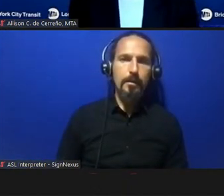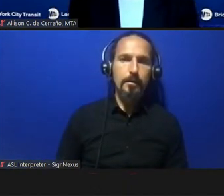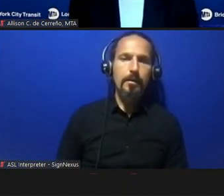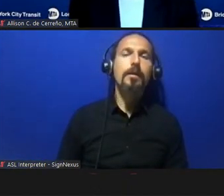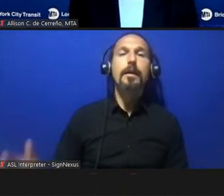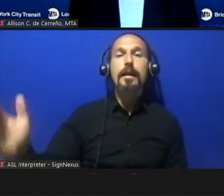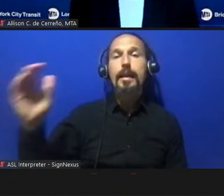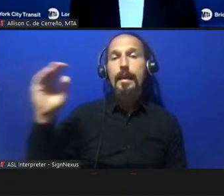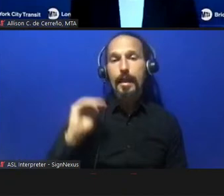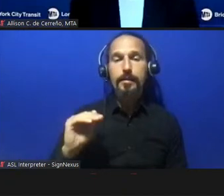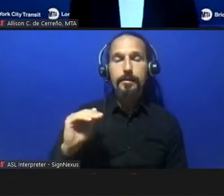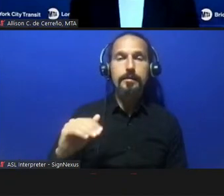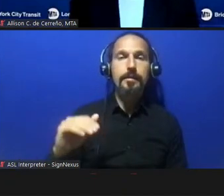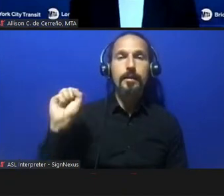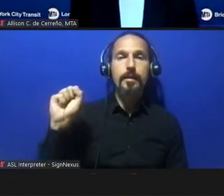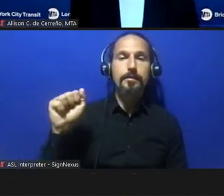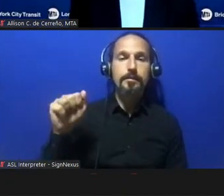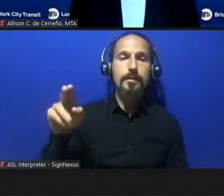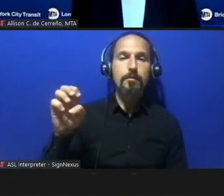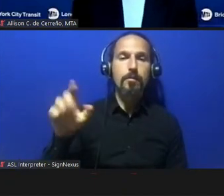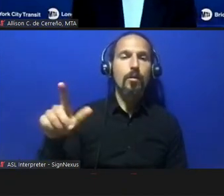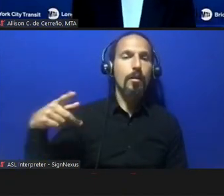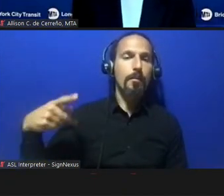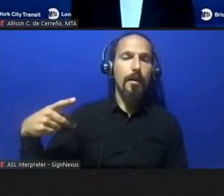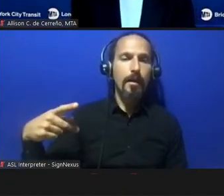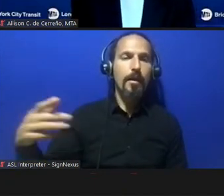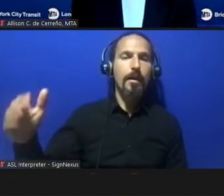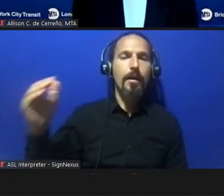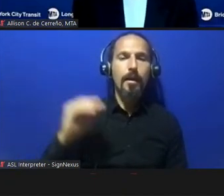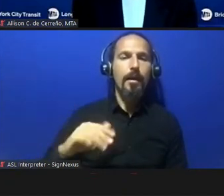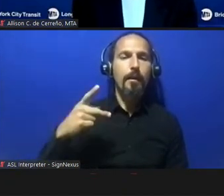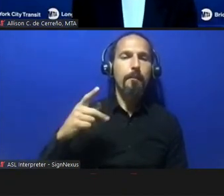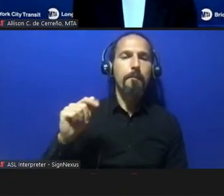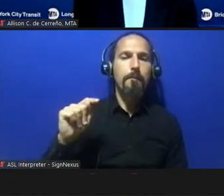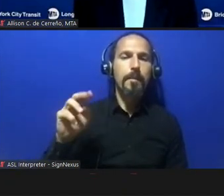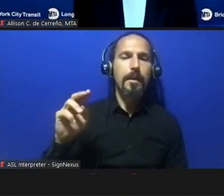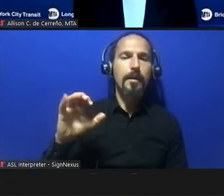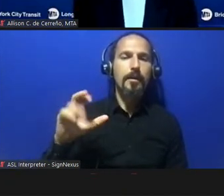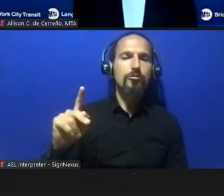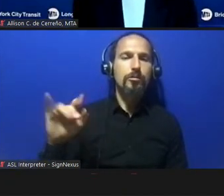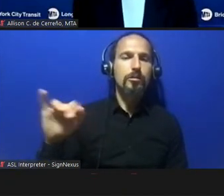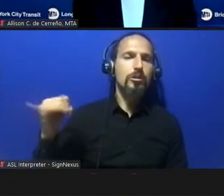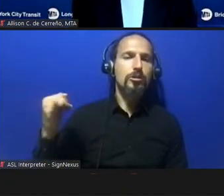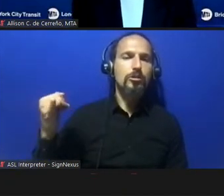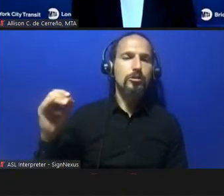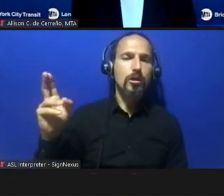our next speaker is samuel pan followed by patrick johnson